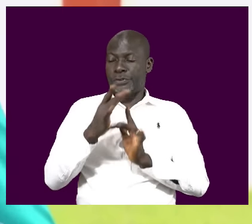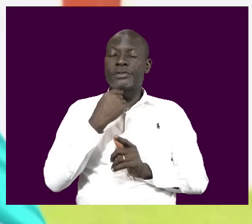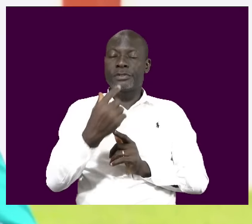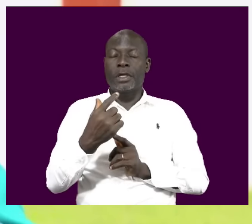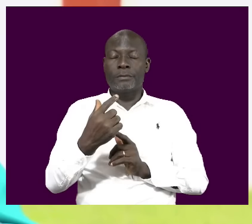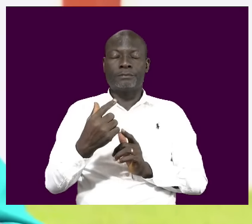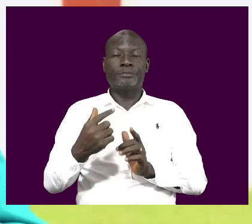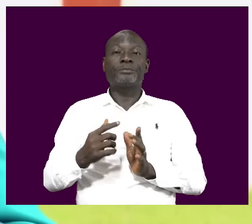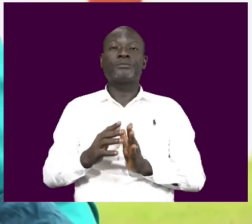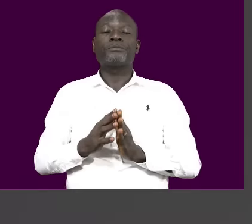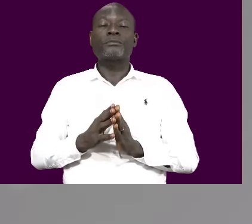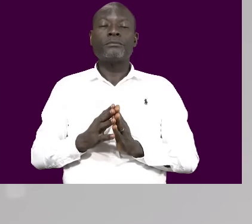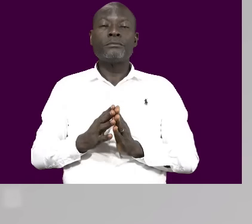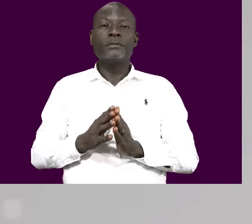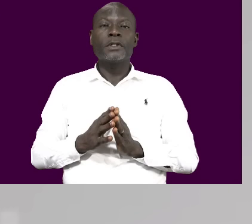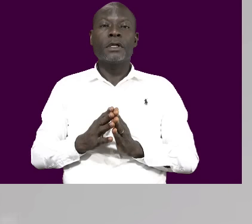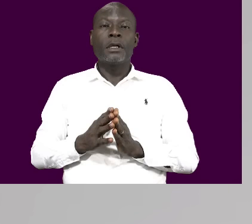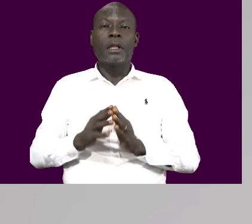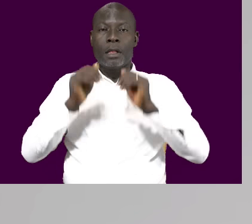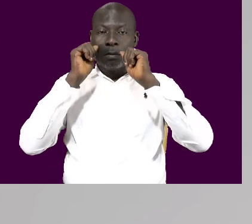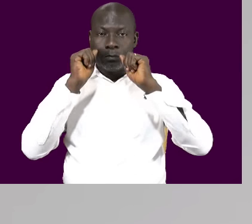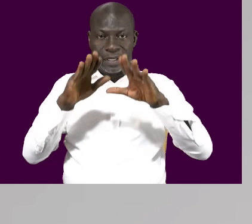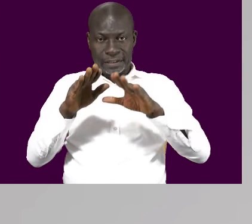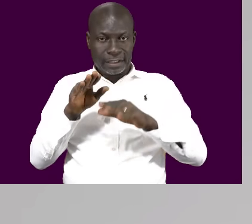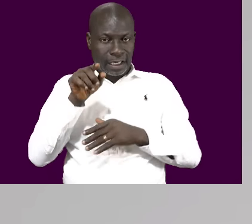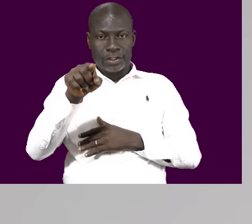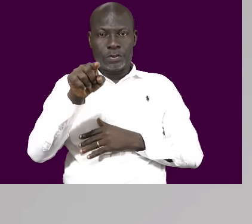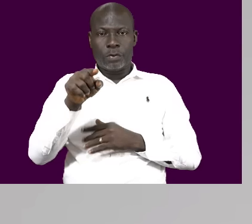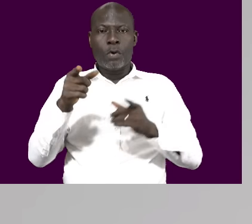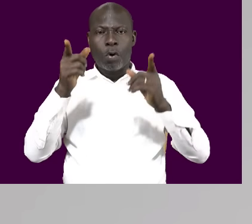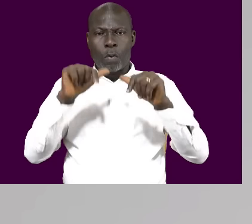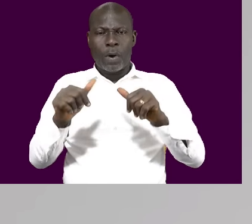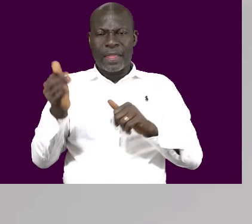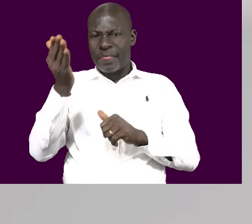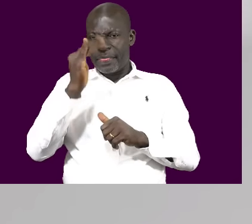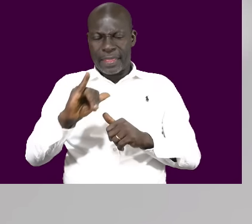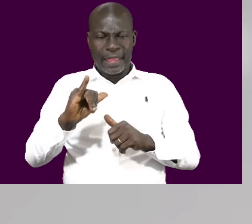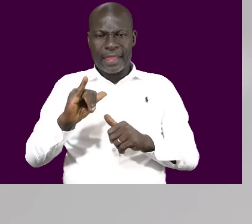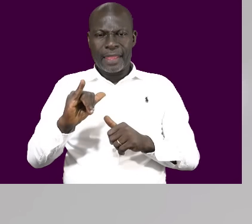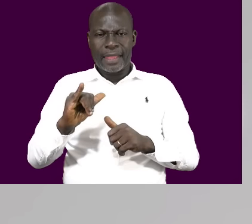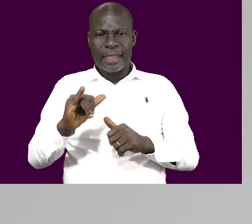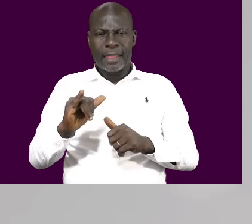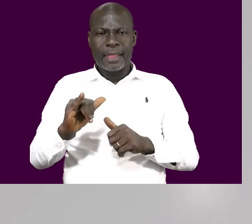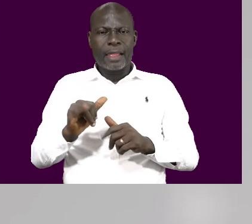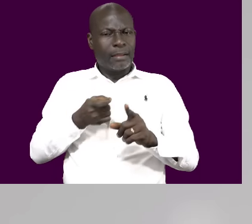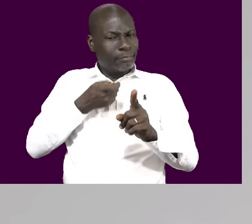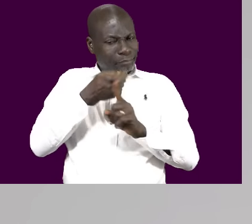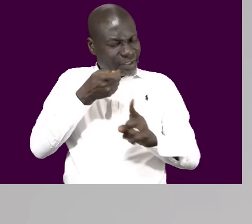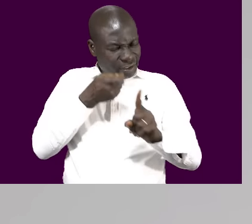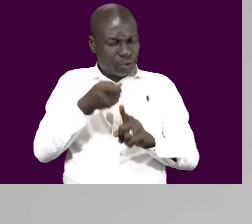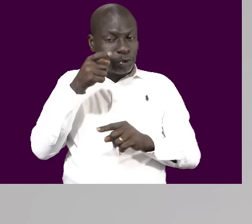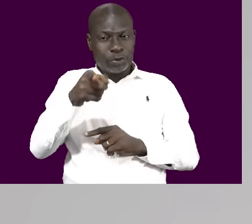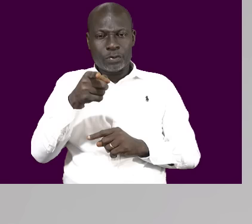say, blessed are you when they revile and persecute you and